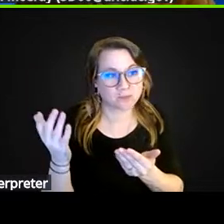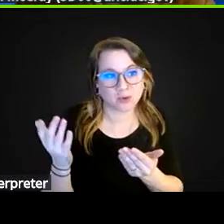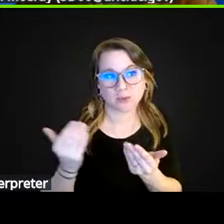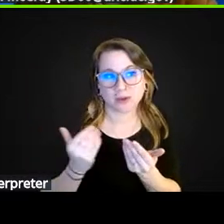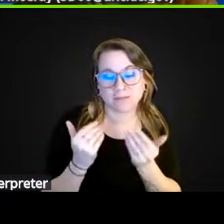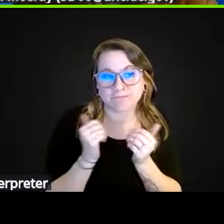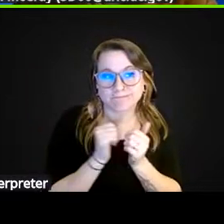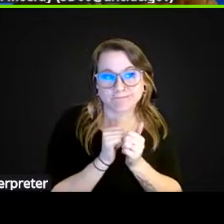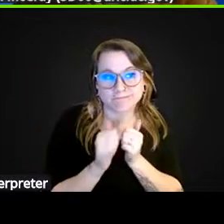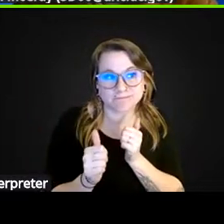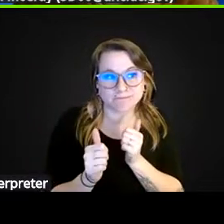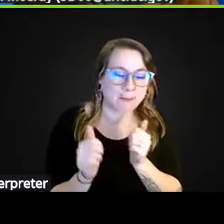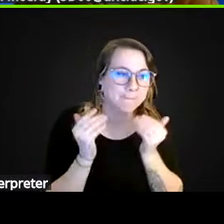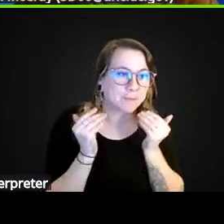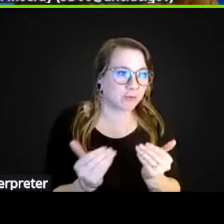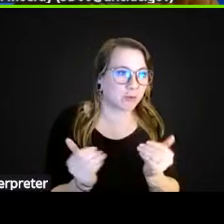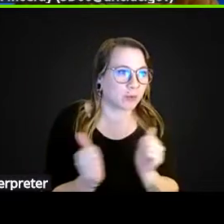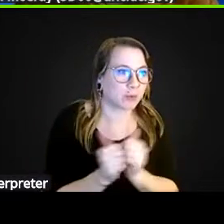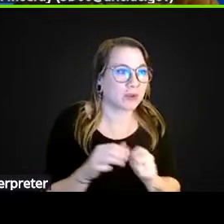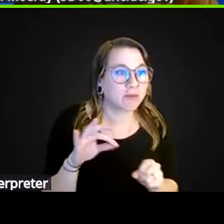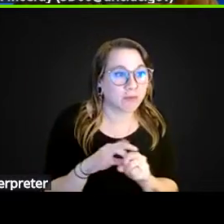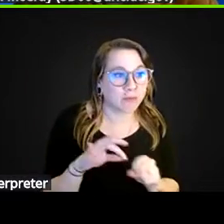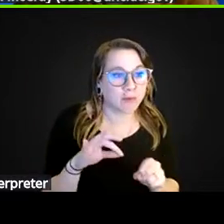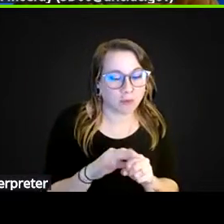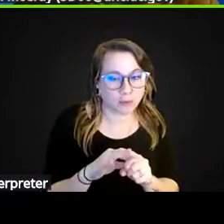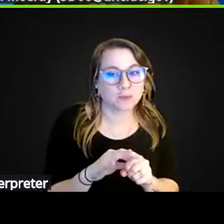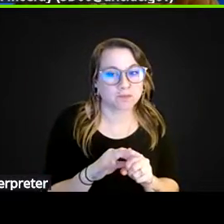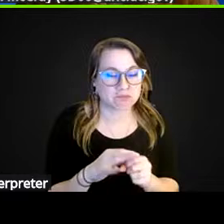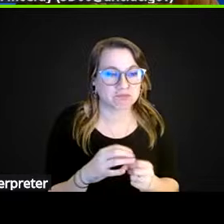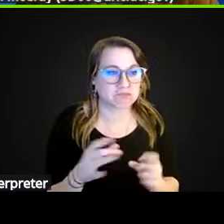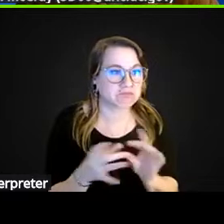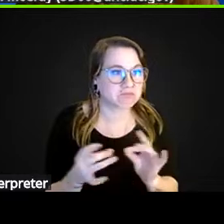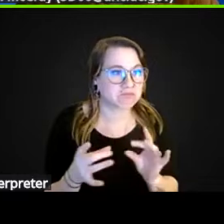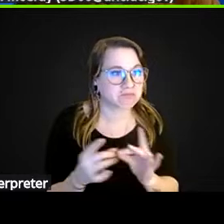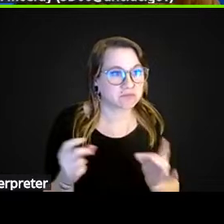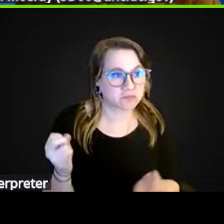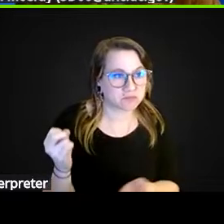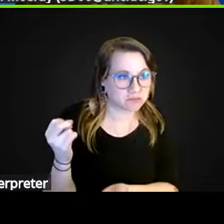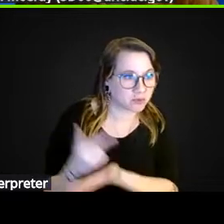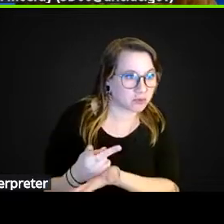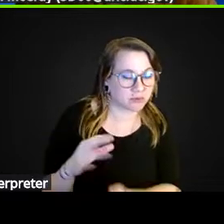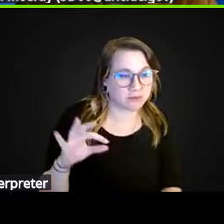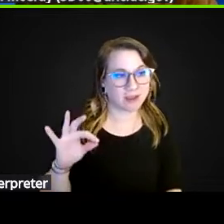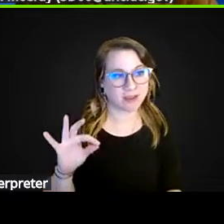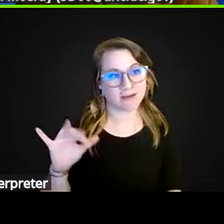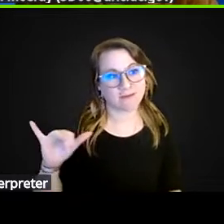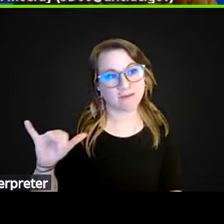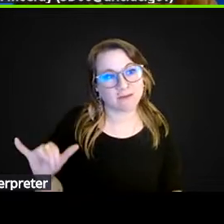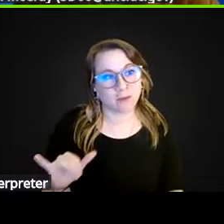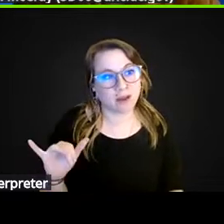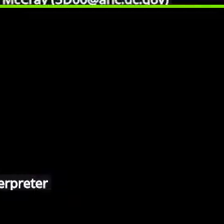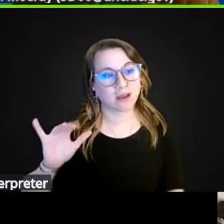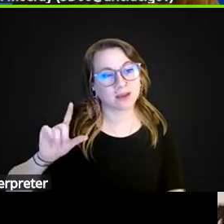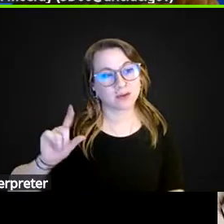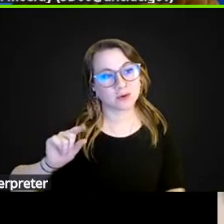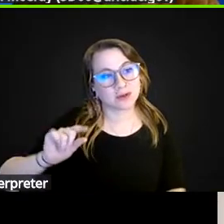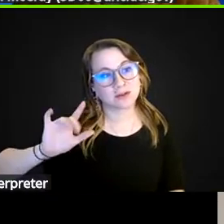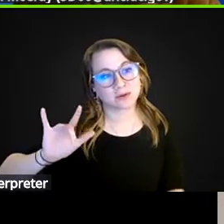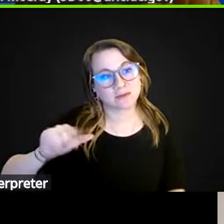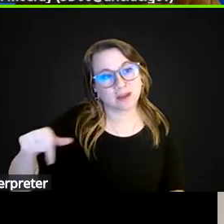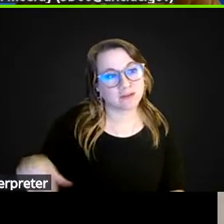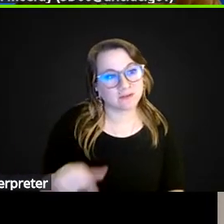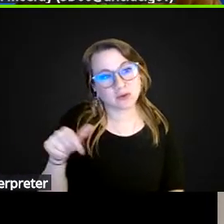a vote, just saying that we approve the FY 2025